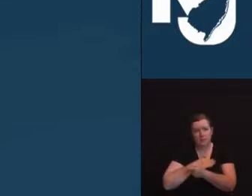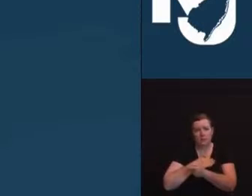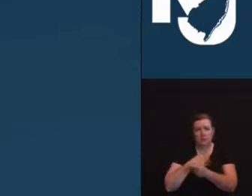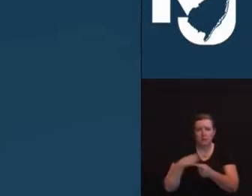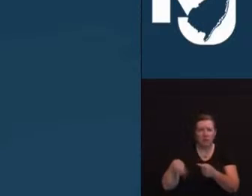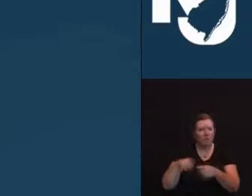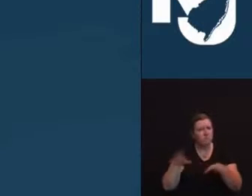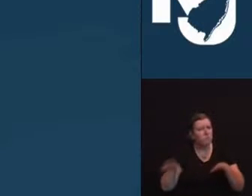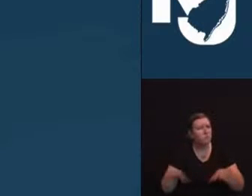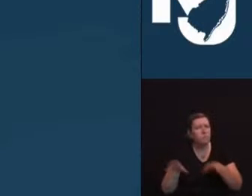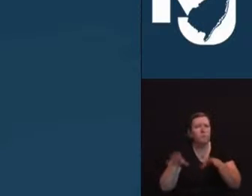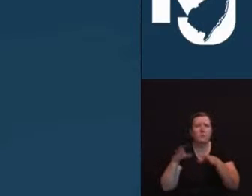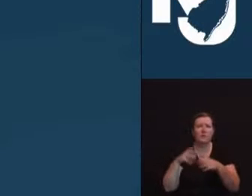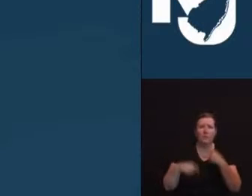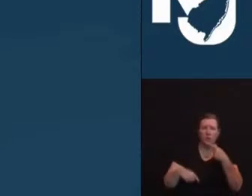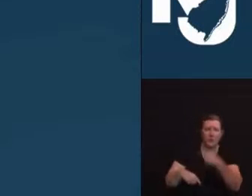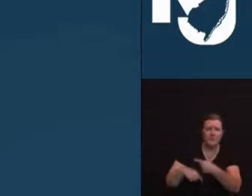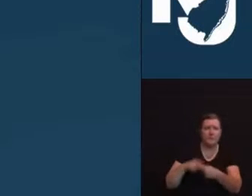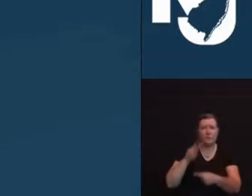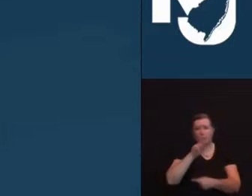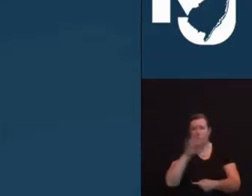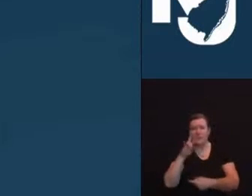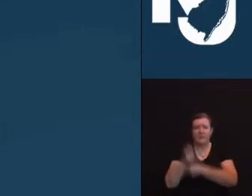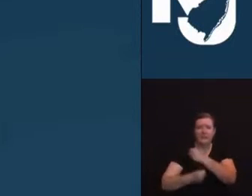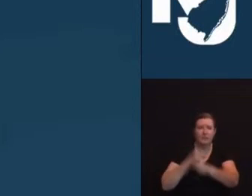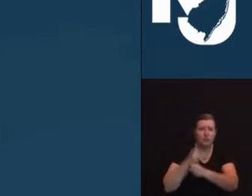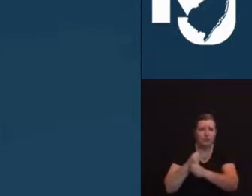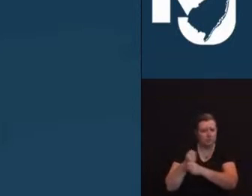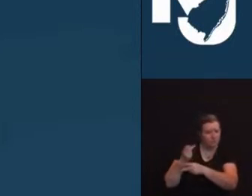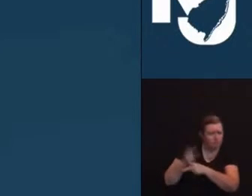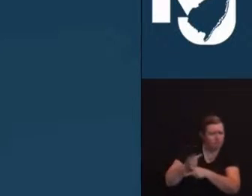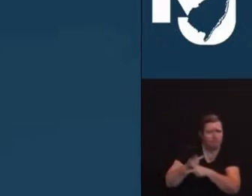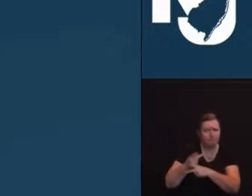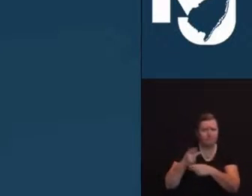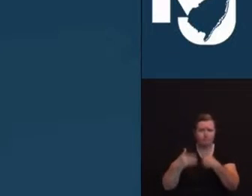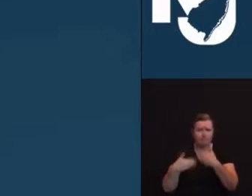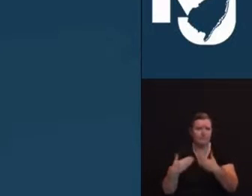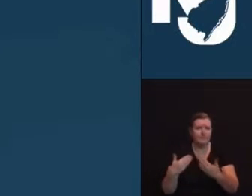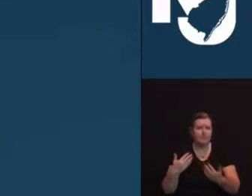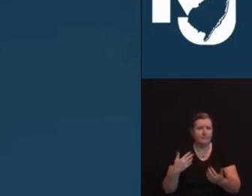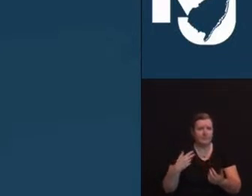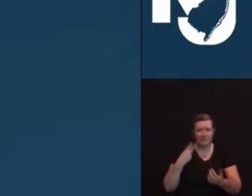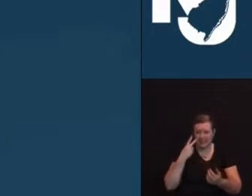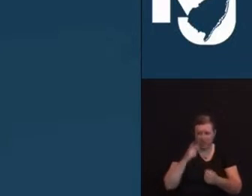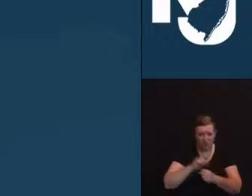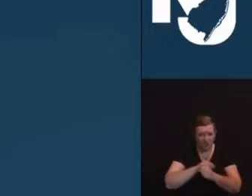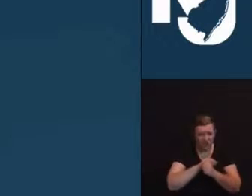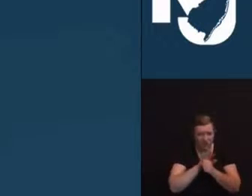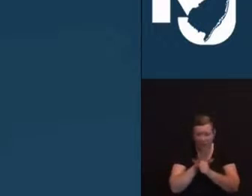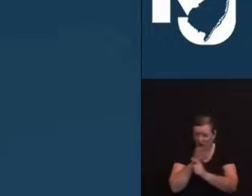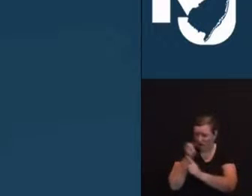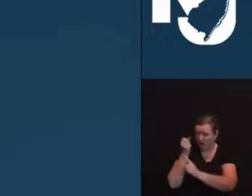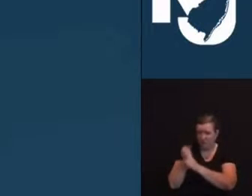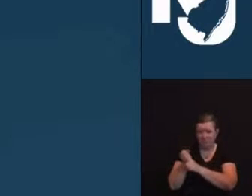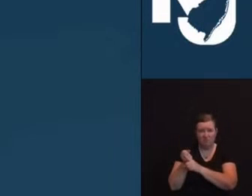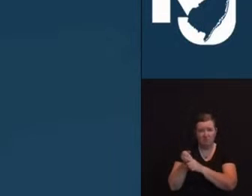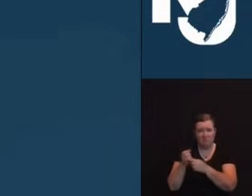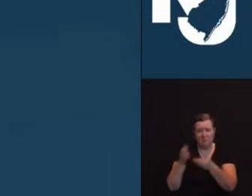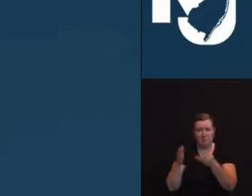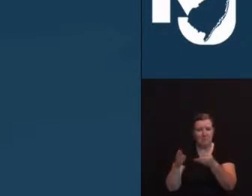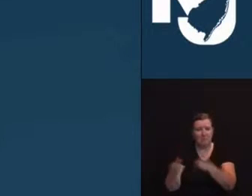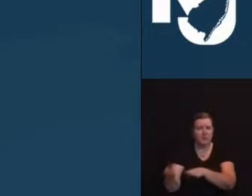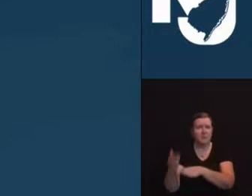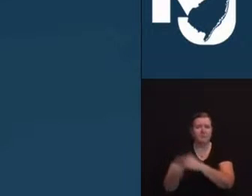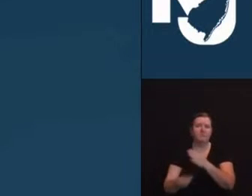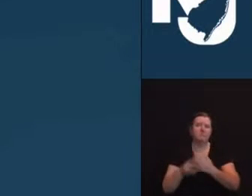in his 27 years, and to see COVID-19 take him from them is just indescribable. They also sent